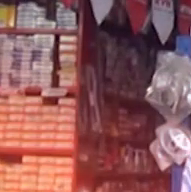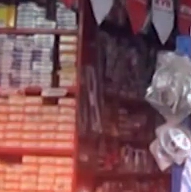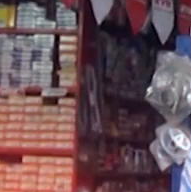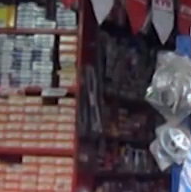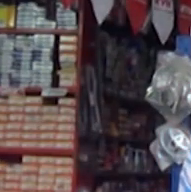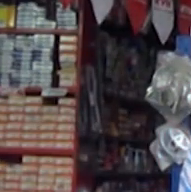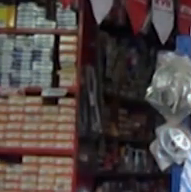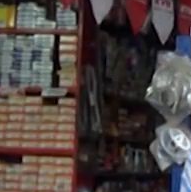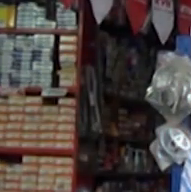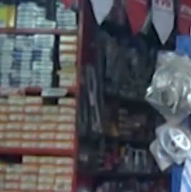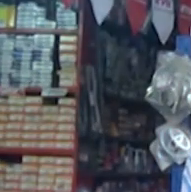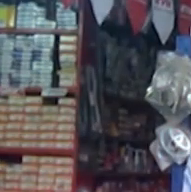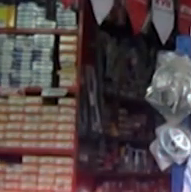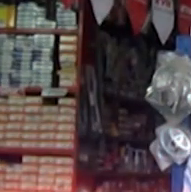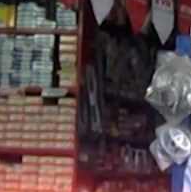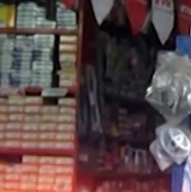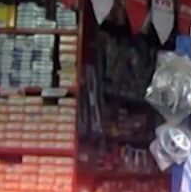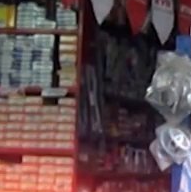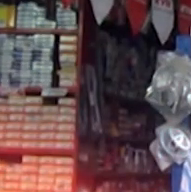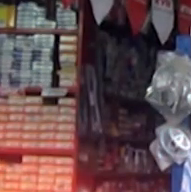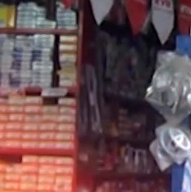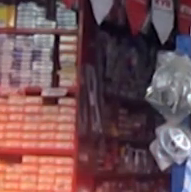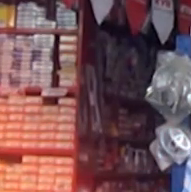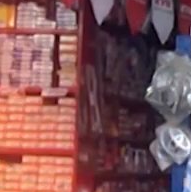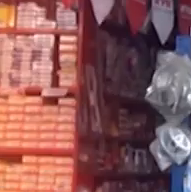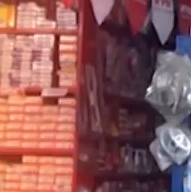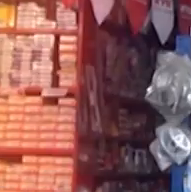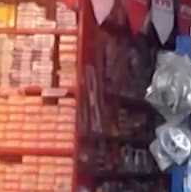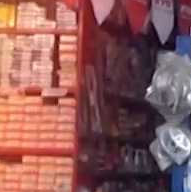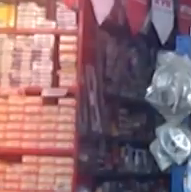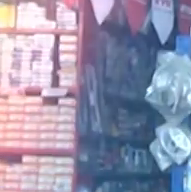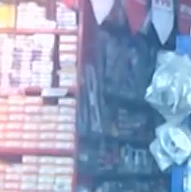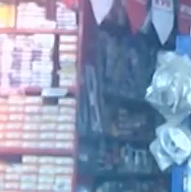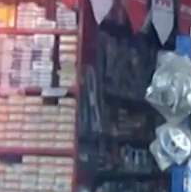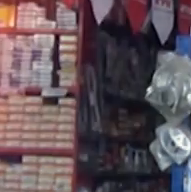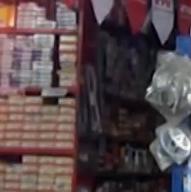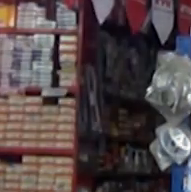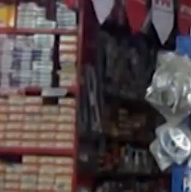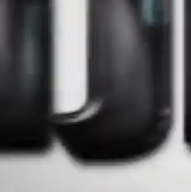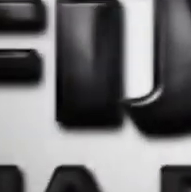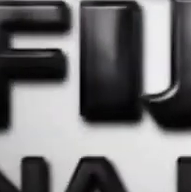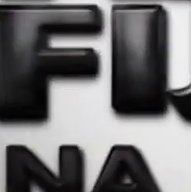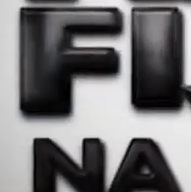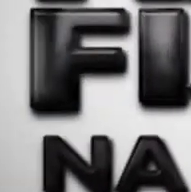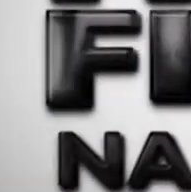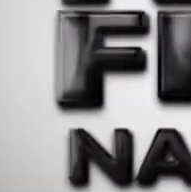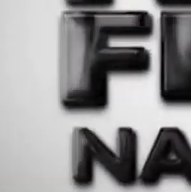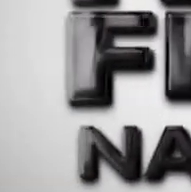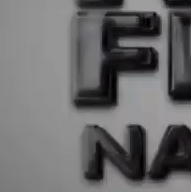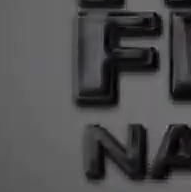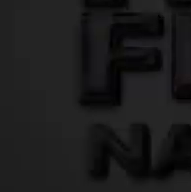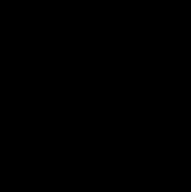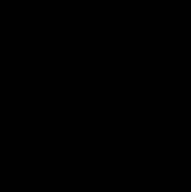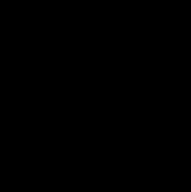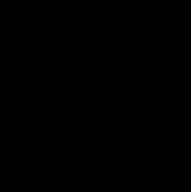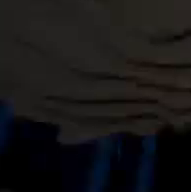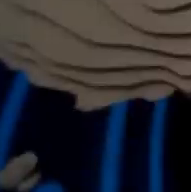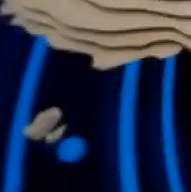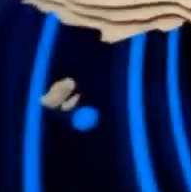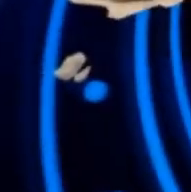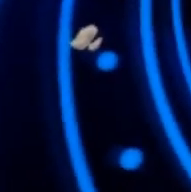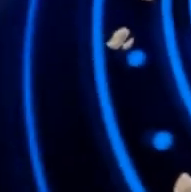Natango aprosana garse ngor kraki do televizio no varro na radio Fiji 1 nandomo iviti. Radio Fiji 1 nandomo